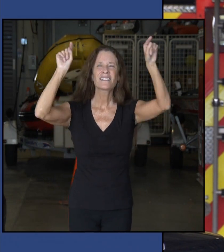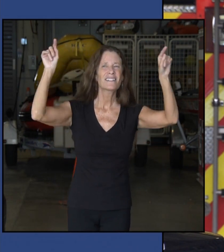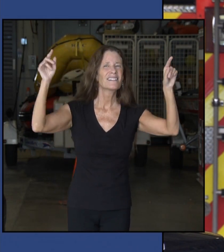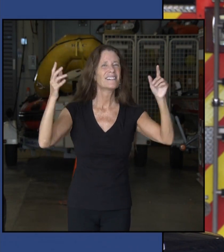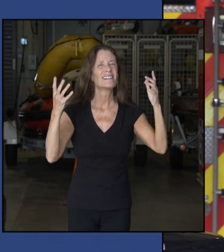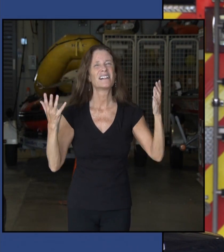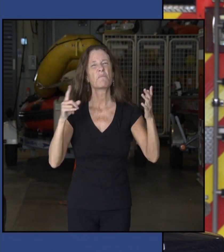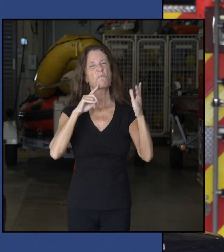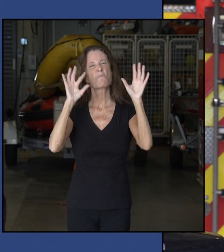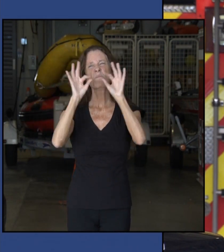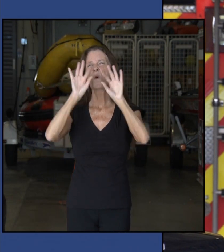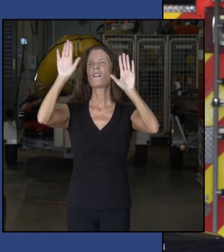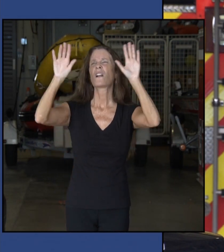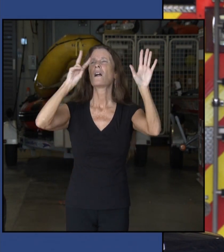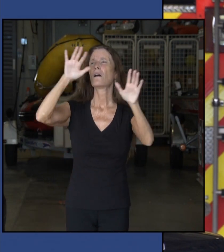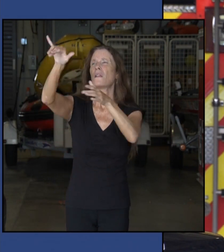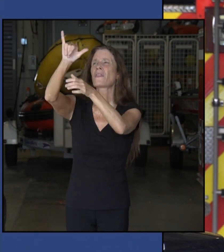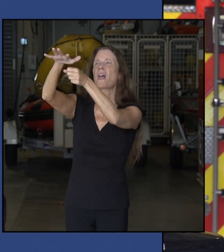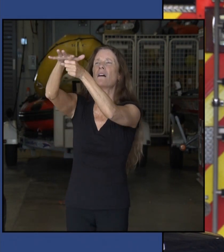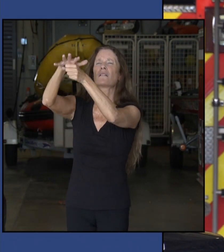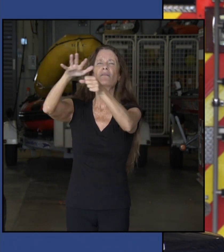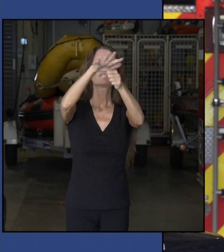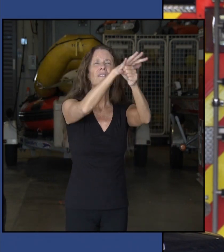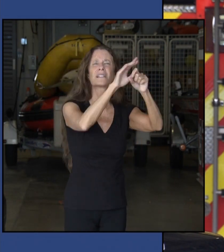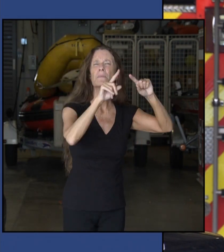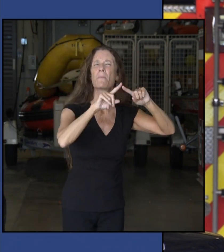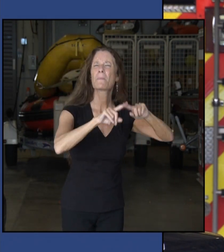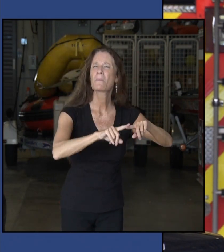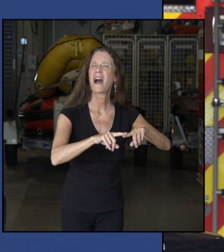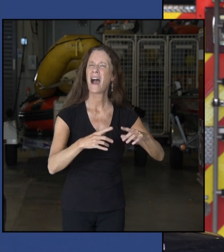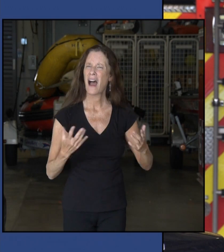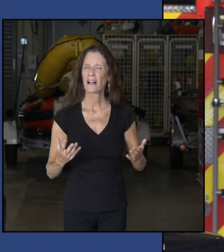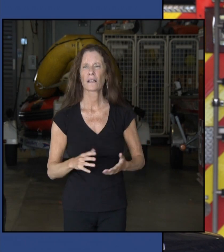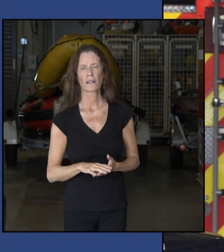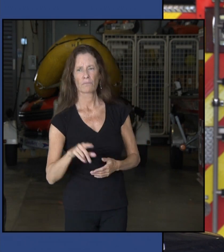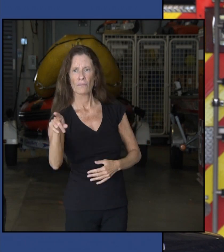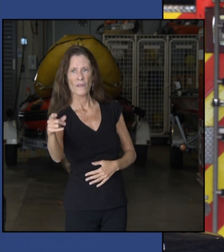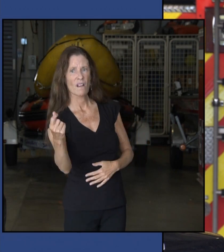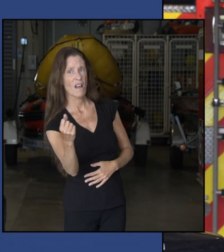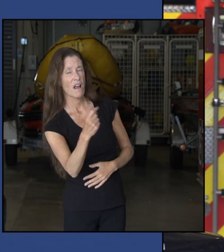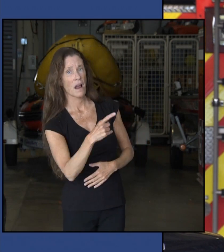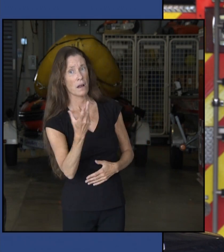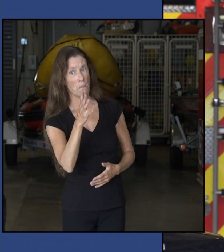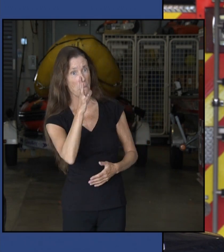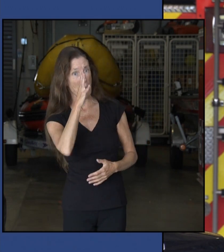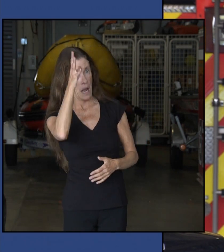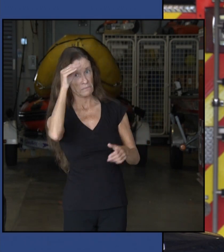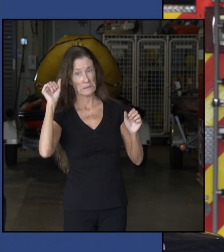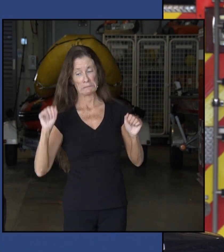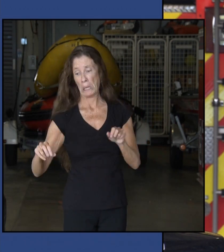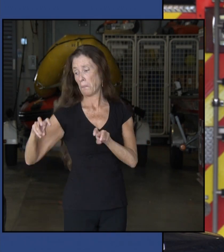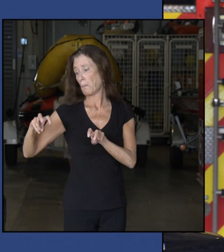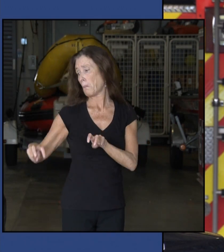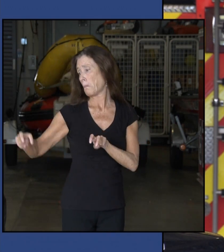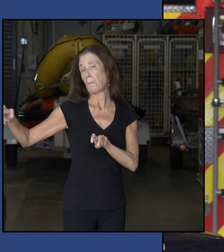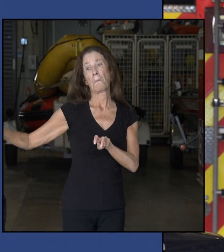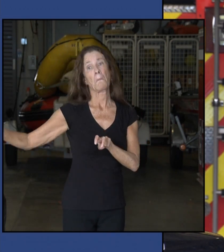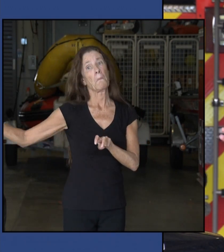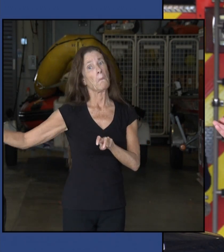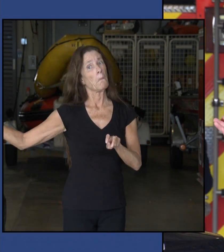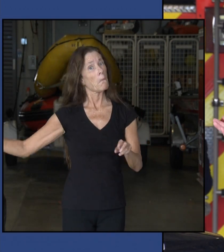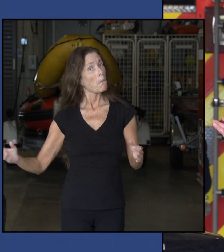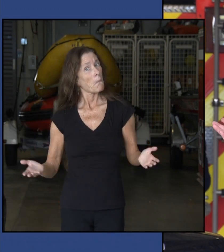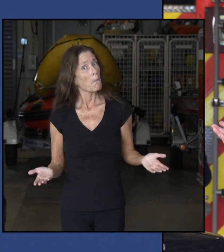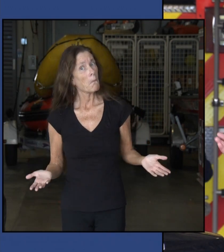chance that parents could be allowed in a limited fashion by social distancing to sports events if they do go on? Yeah, we haven't decided that